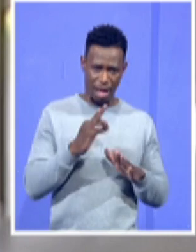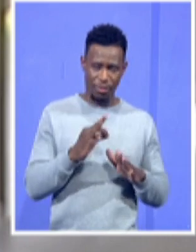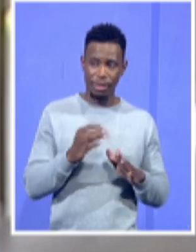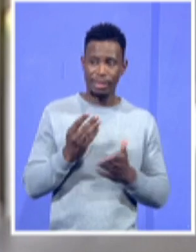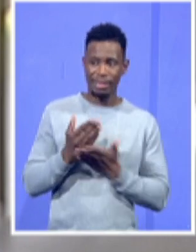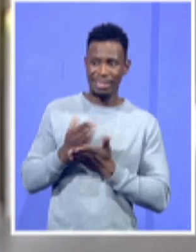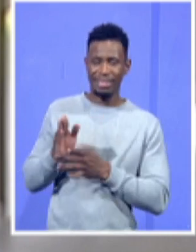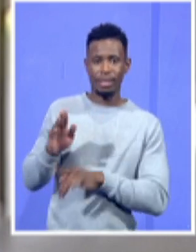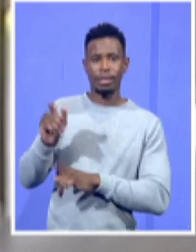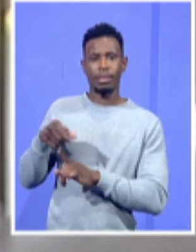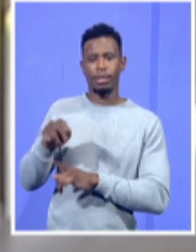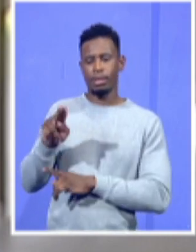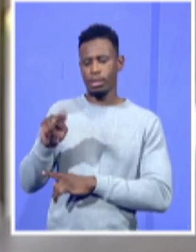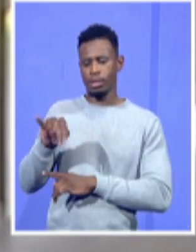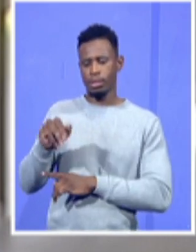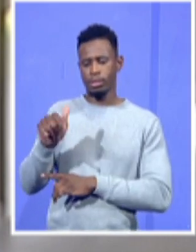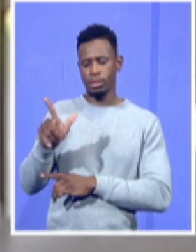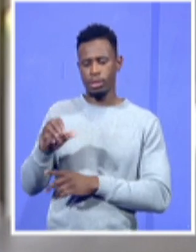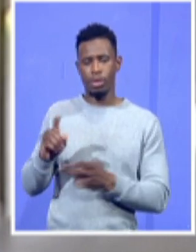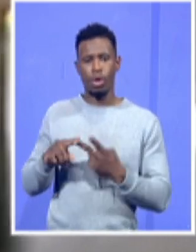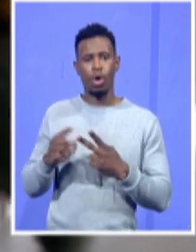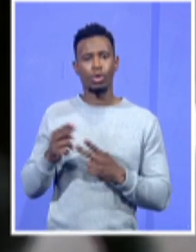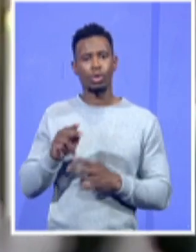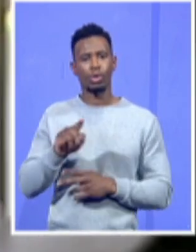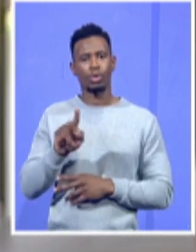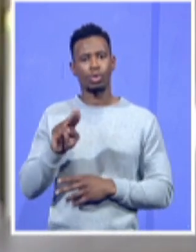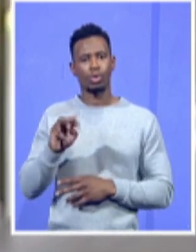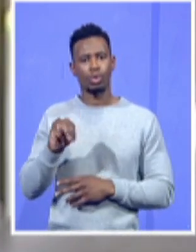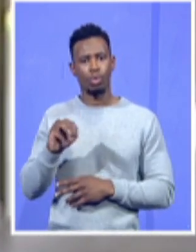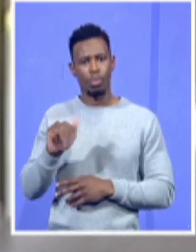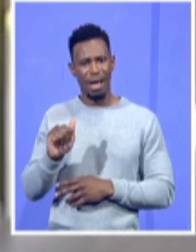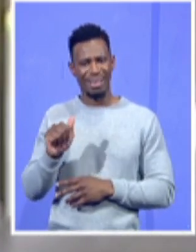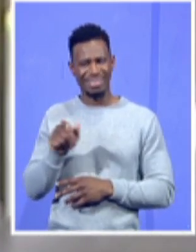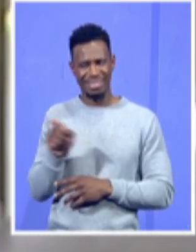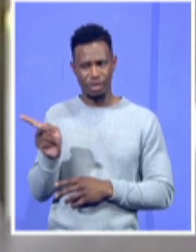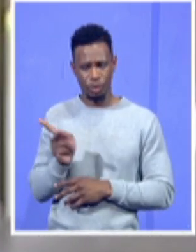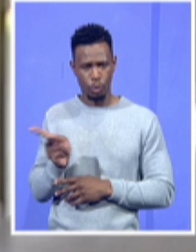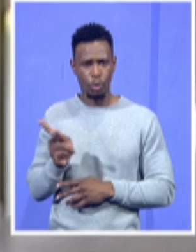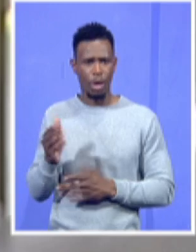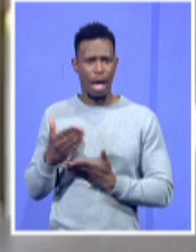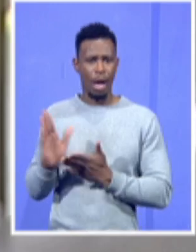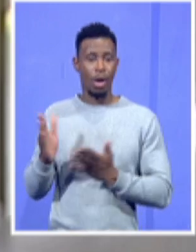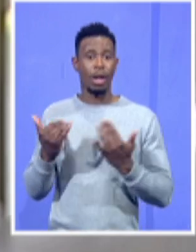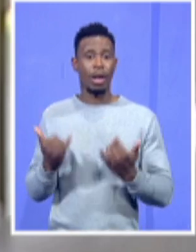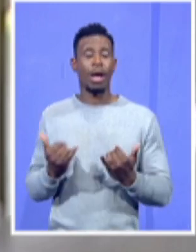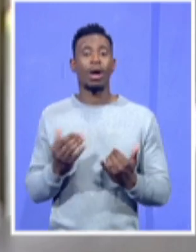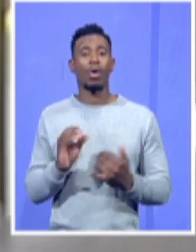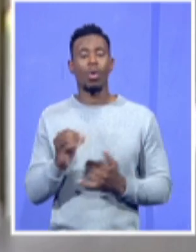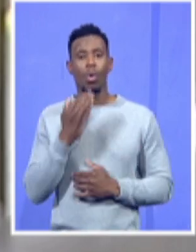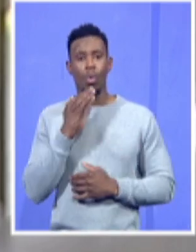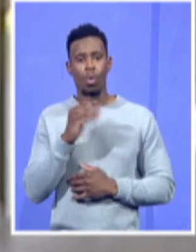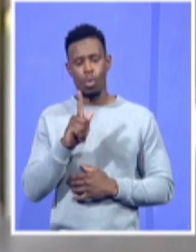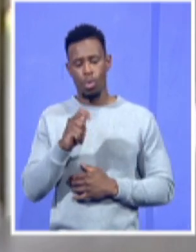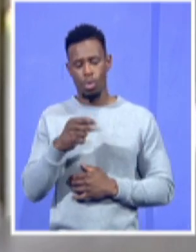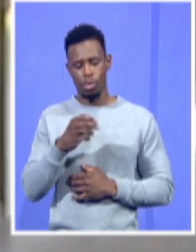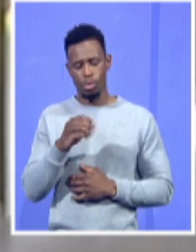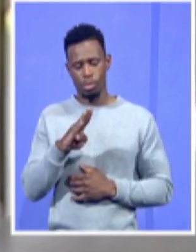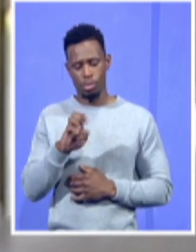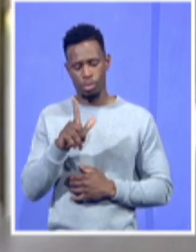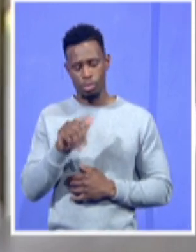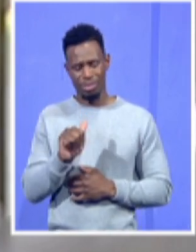Njilo, alongside Thobani Zuma at the time, who was deputy mayor. This time around we've got Mzi Thobela, who is the mayor within the